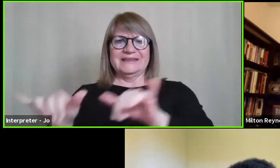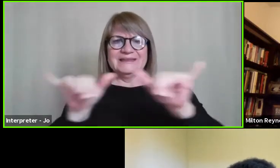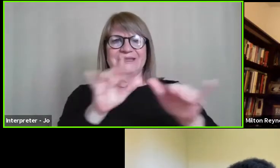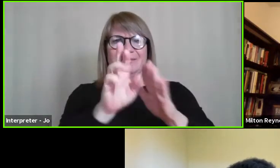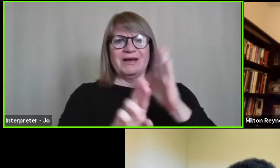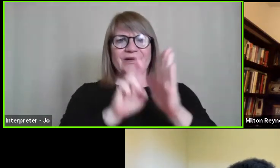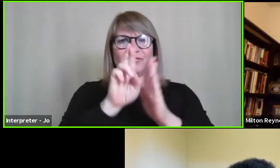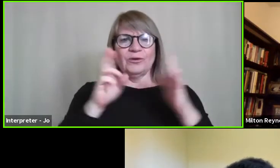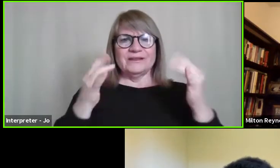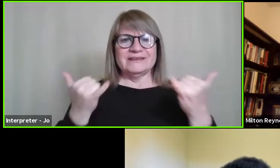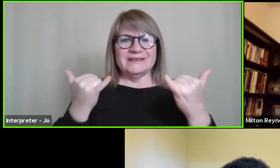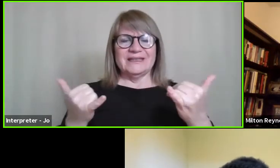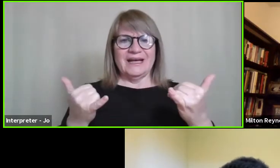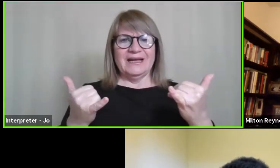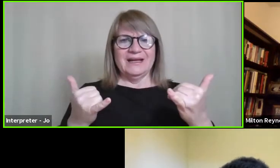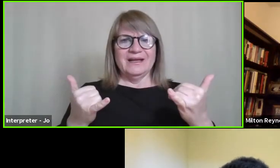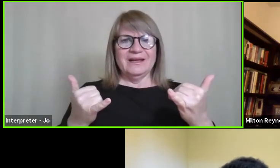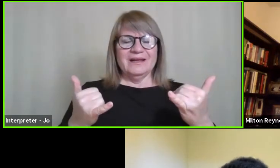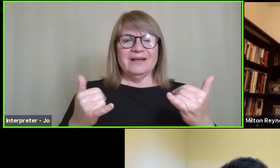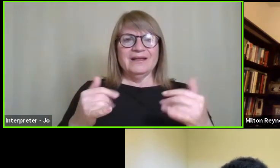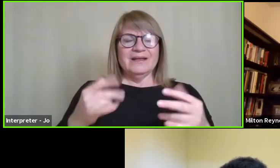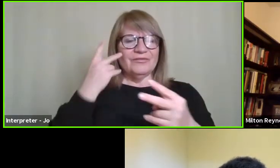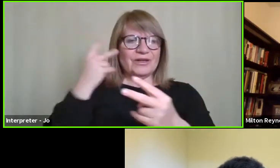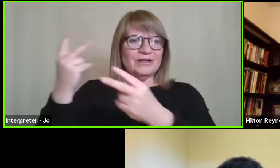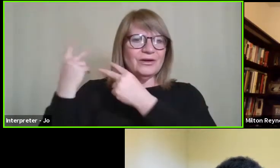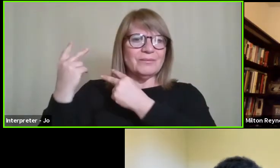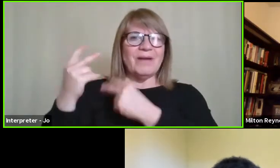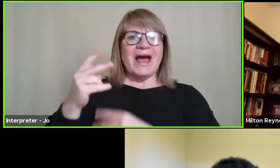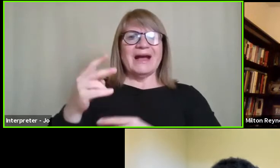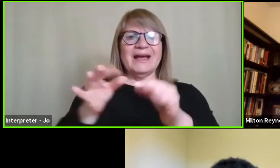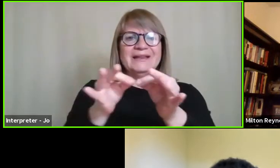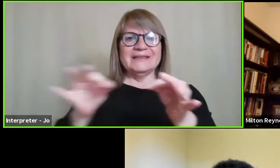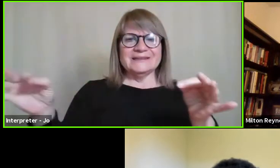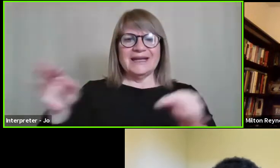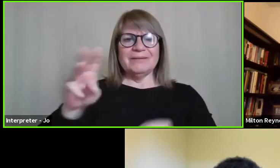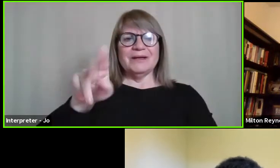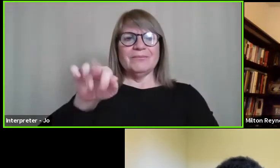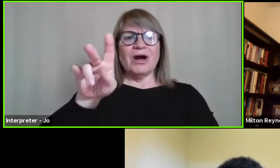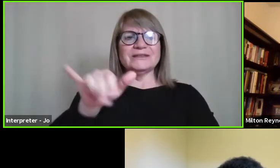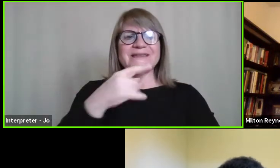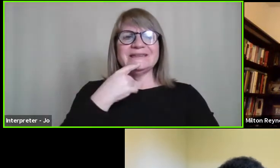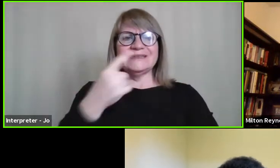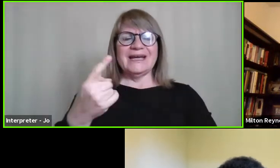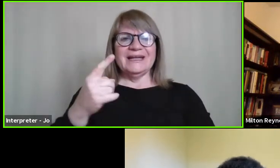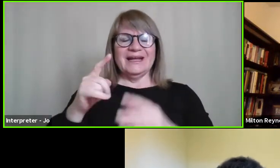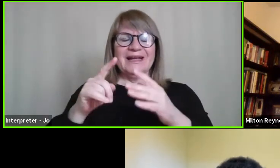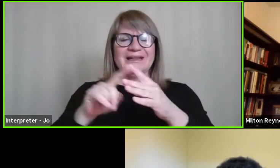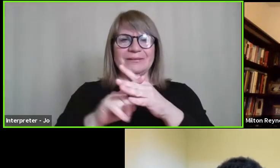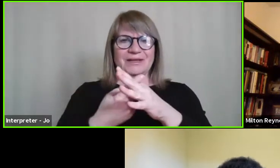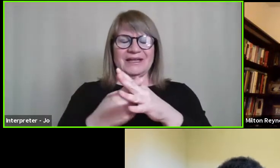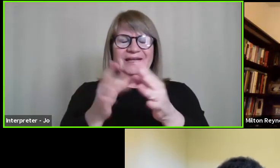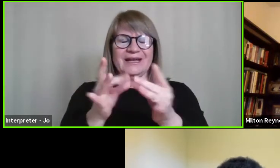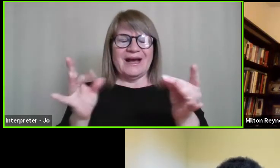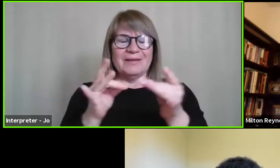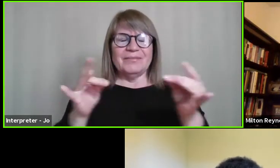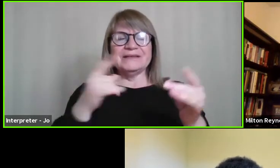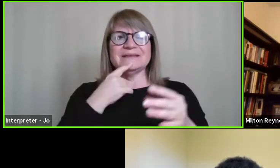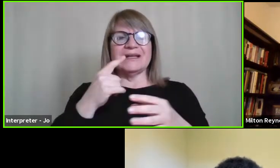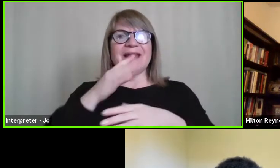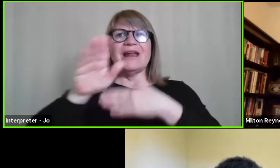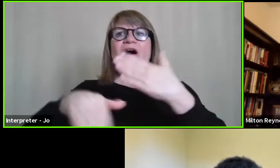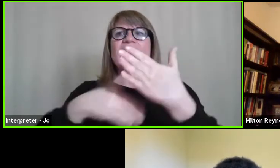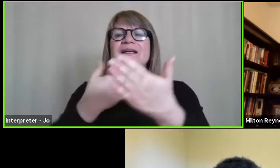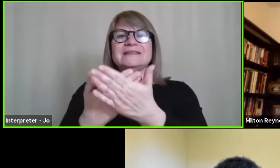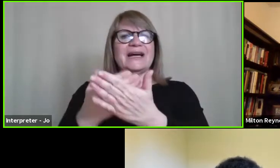back to some of the statements that marcy made or opening comments in terms of how entire companies are are developing around this